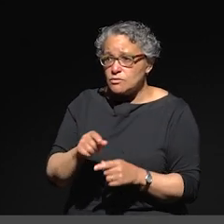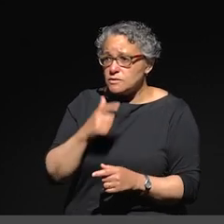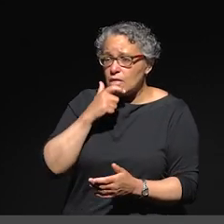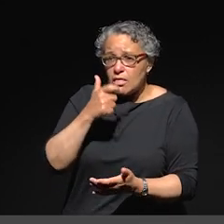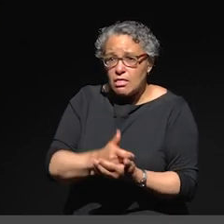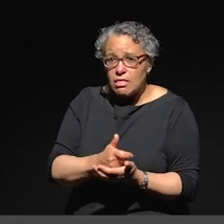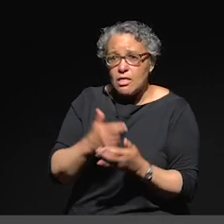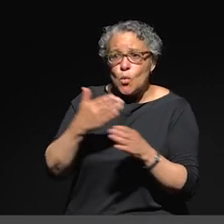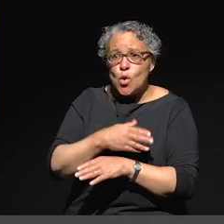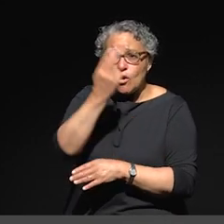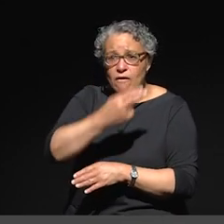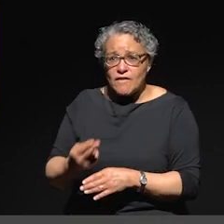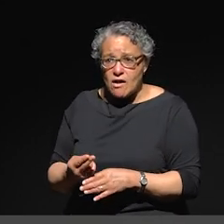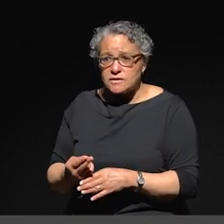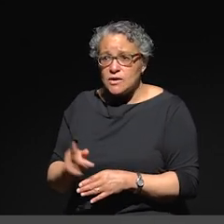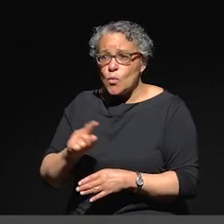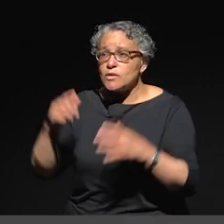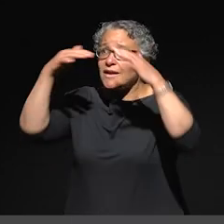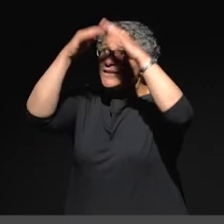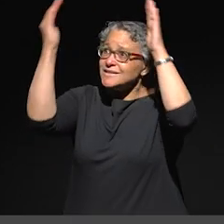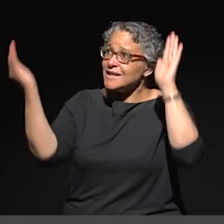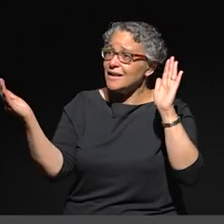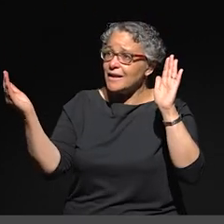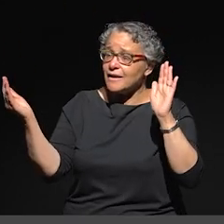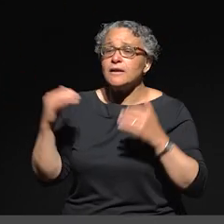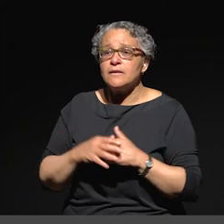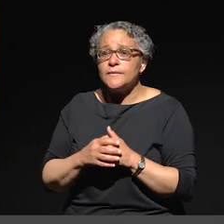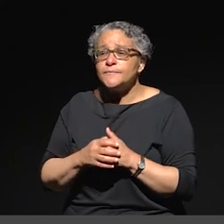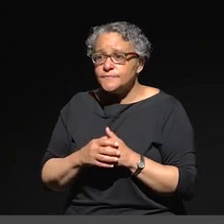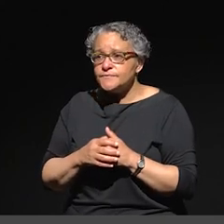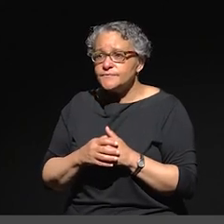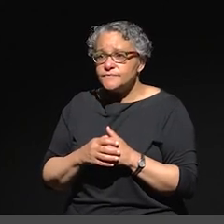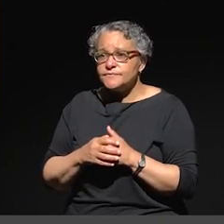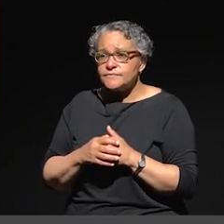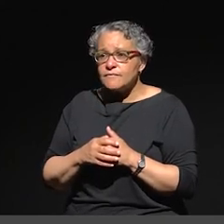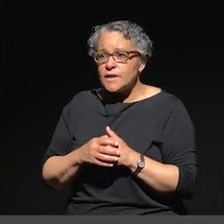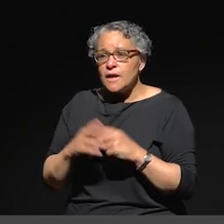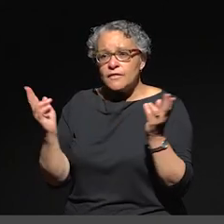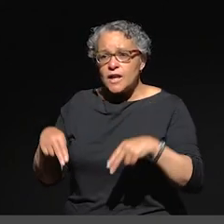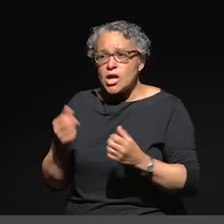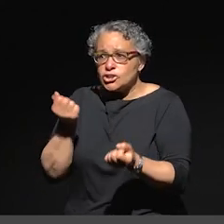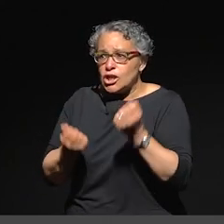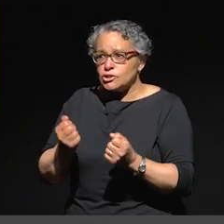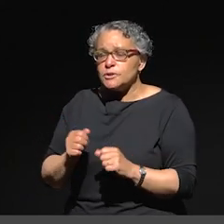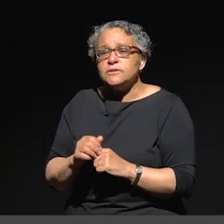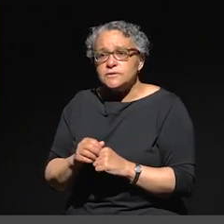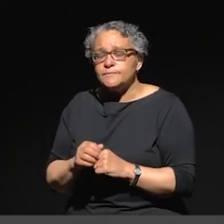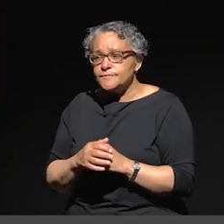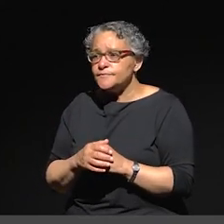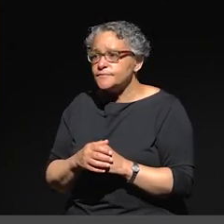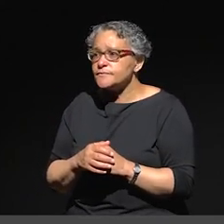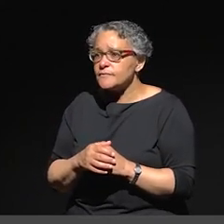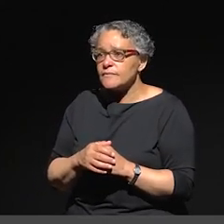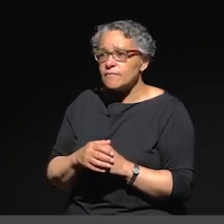which everybody admired, which was The Ceiling, of course, by Michelangelo. Last Judgment had not been painted yet. He was also